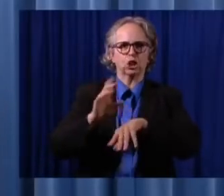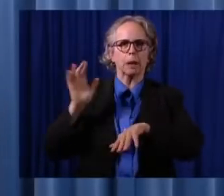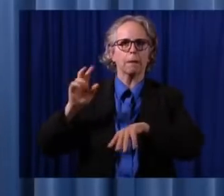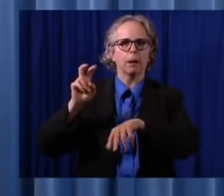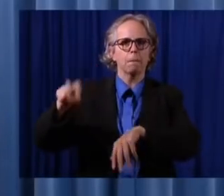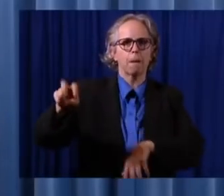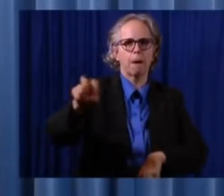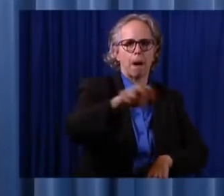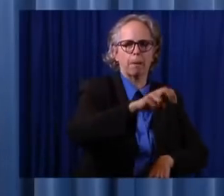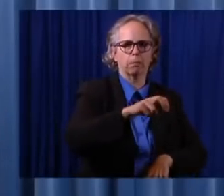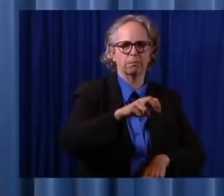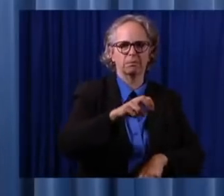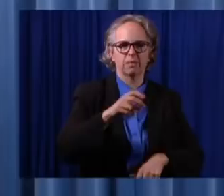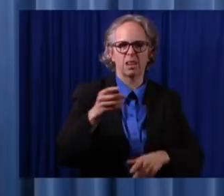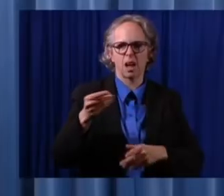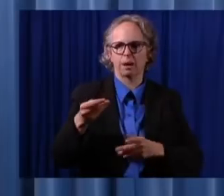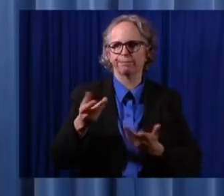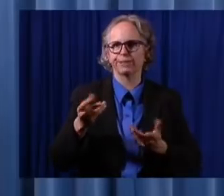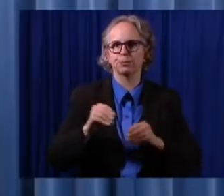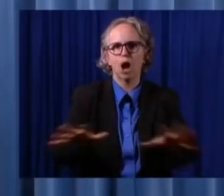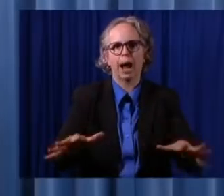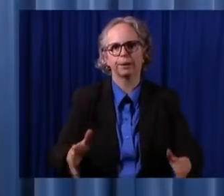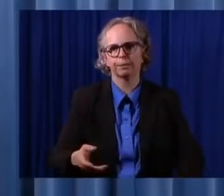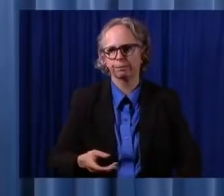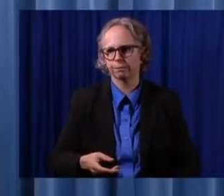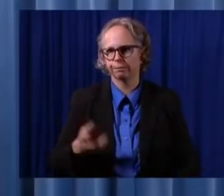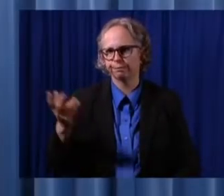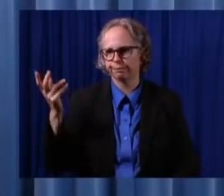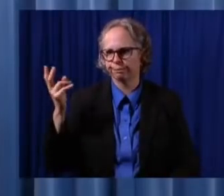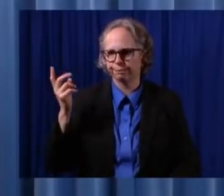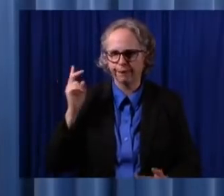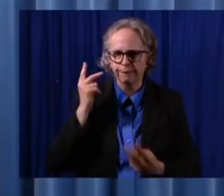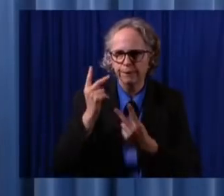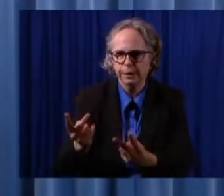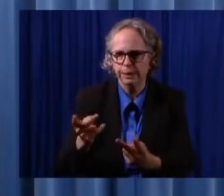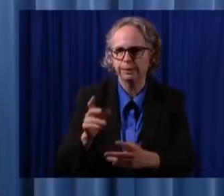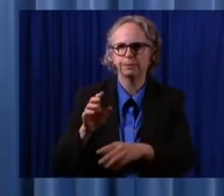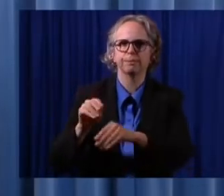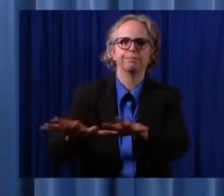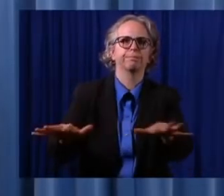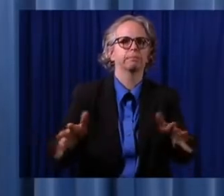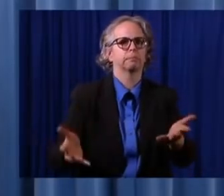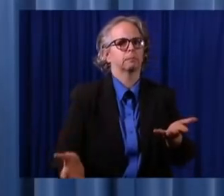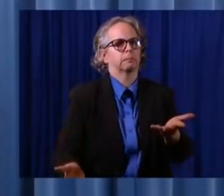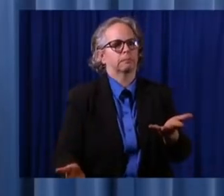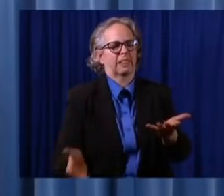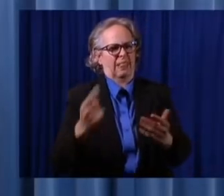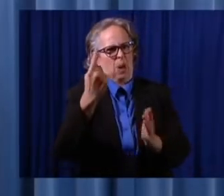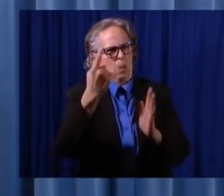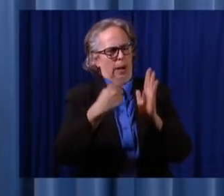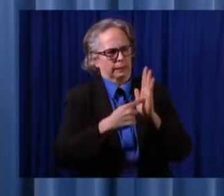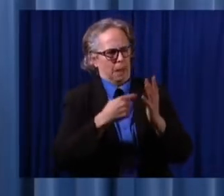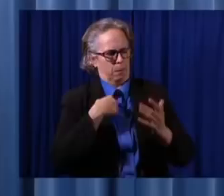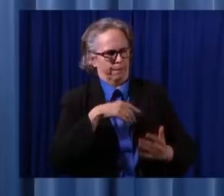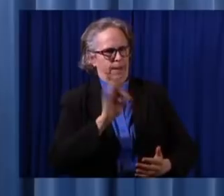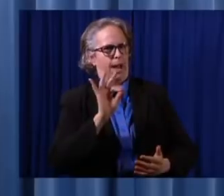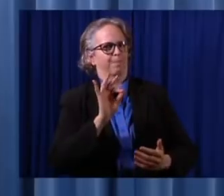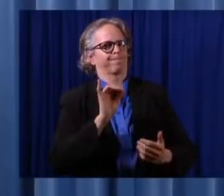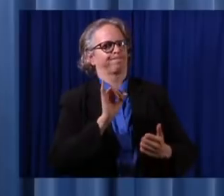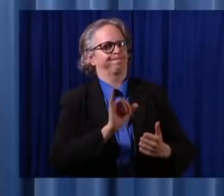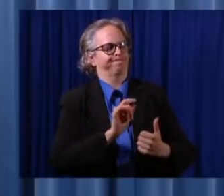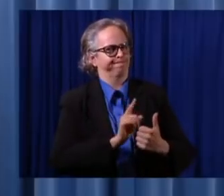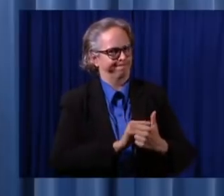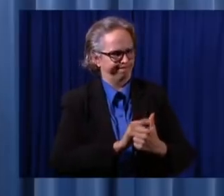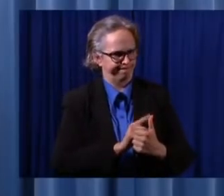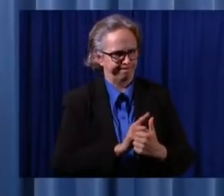way. You know, you do have examples of spread that's occurring where you